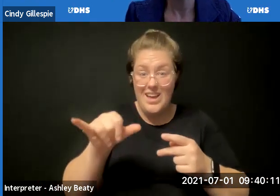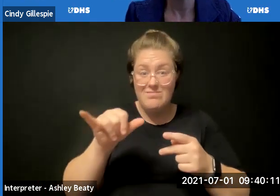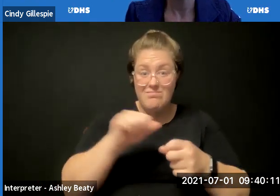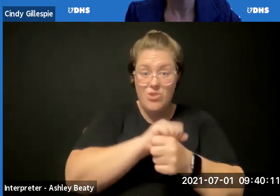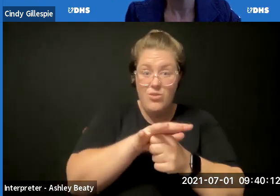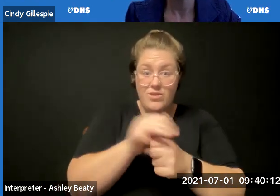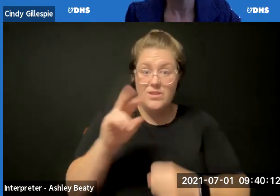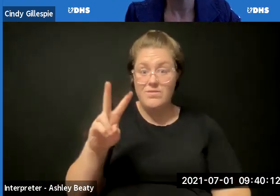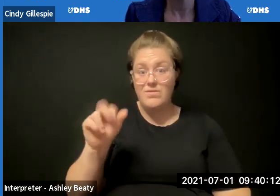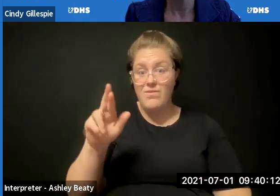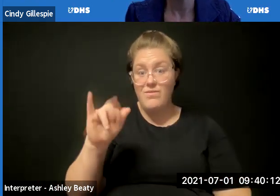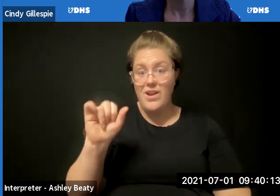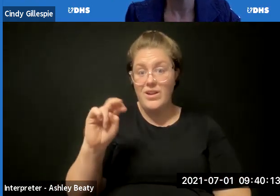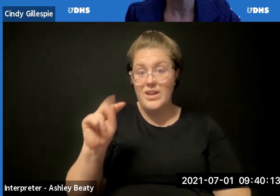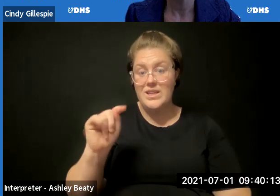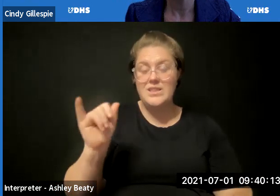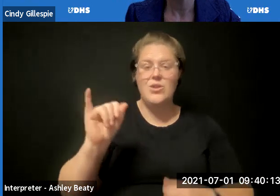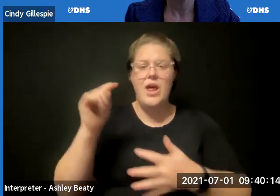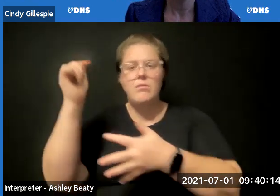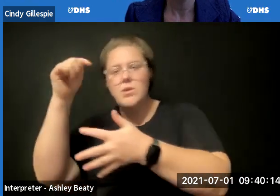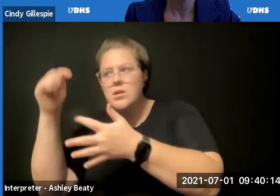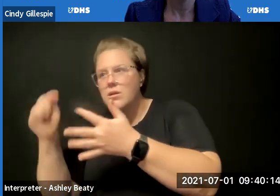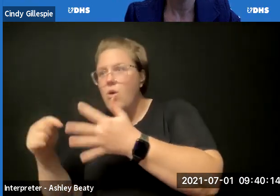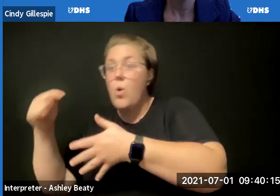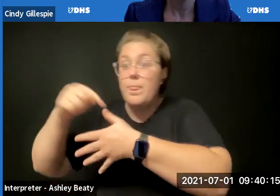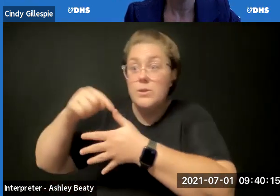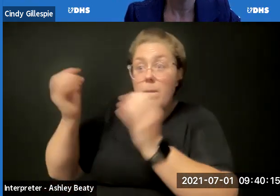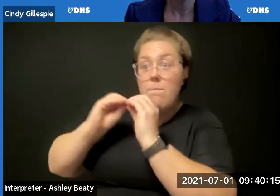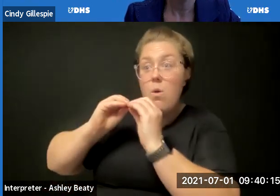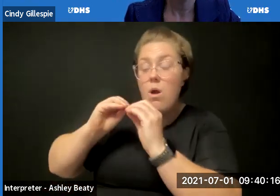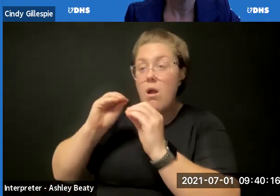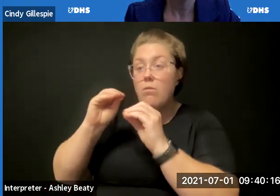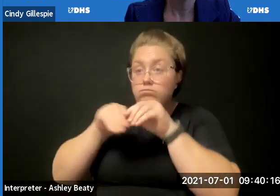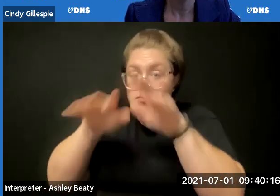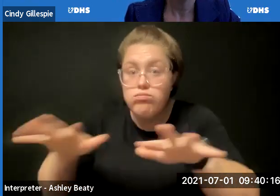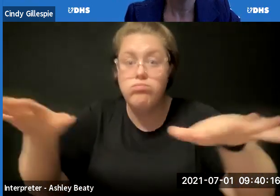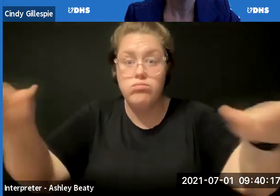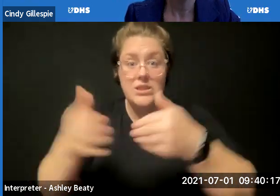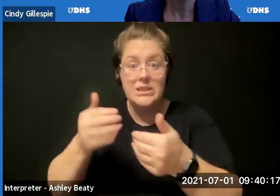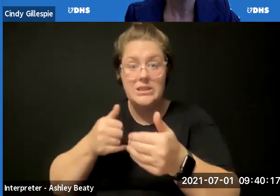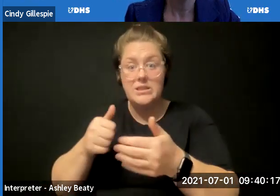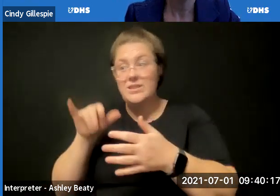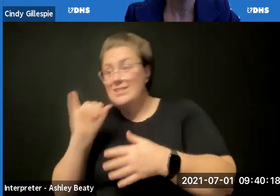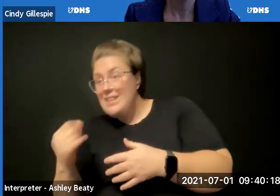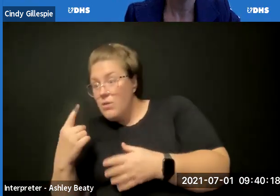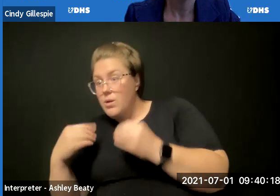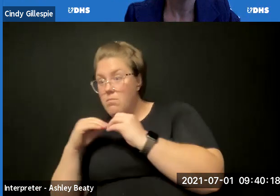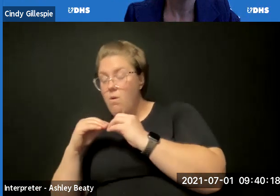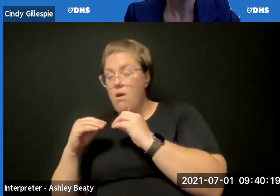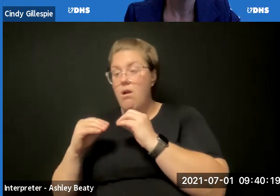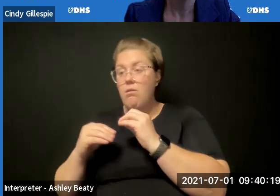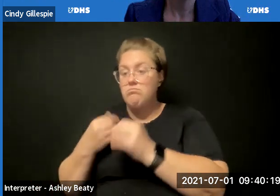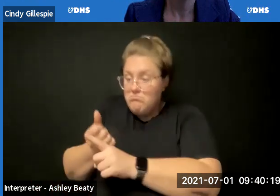this one is much more this one is much more contagious versus that one. I mean, can you help us simplify that and think